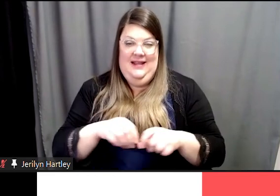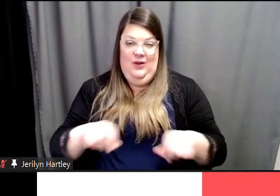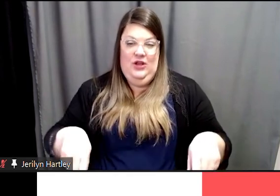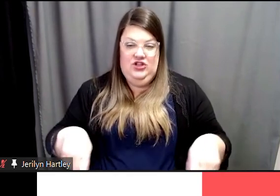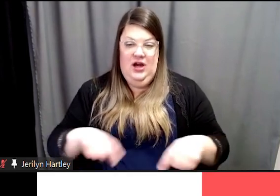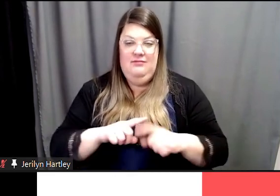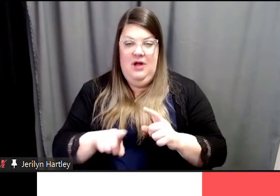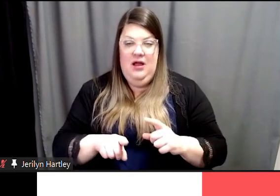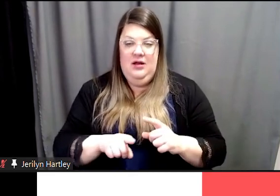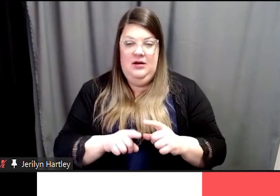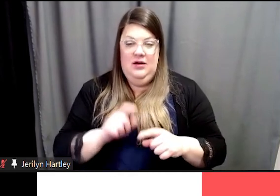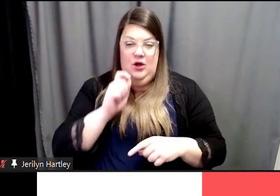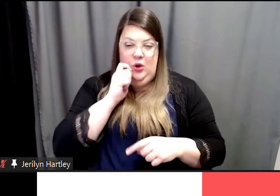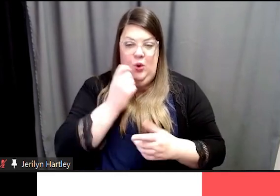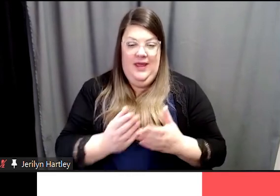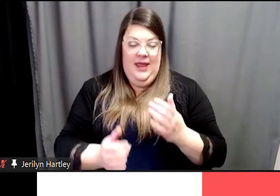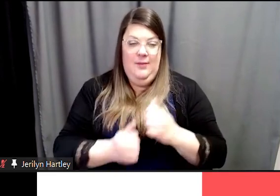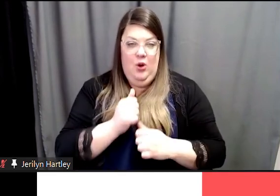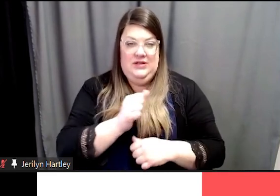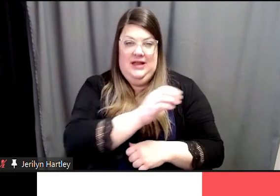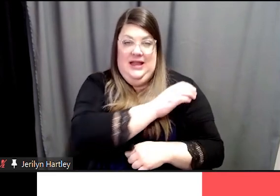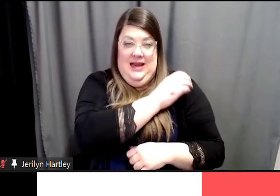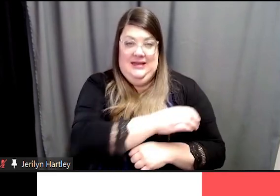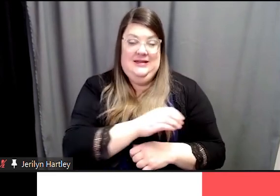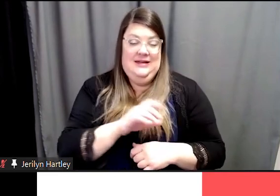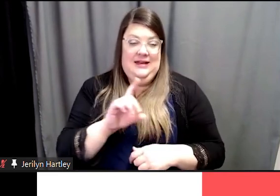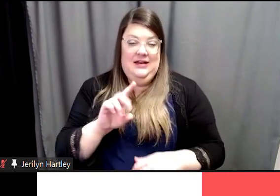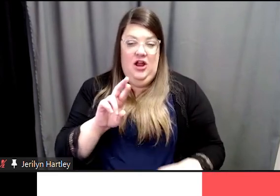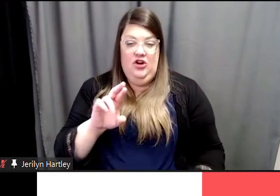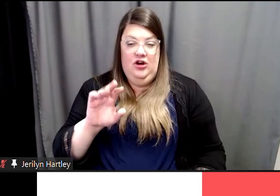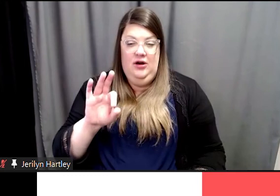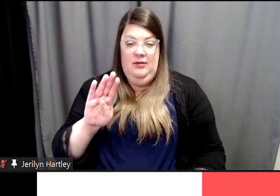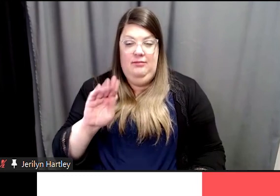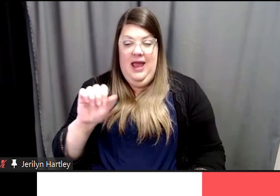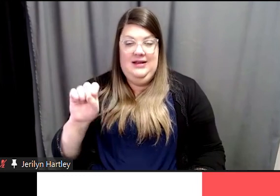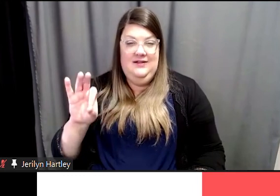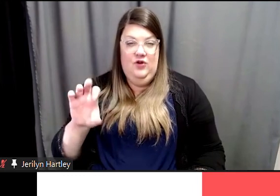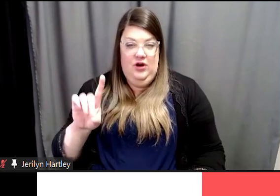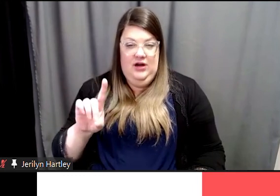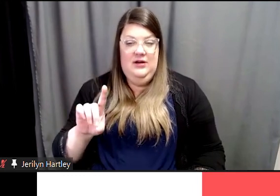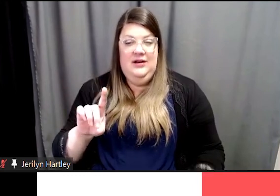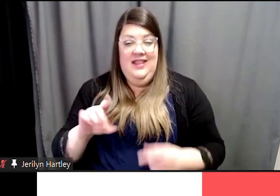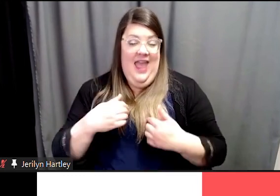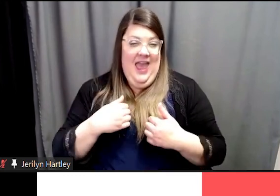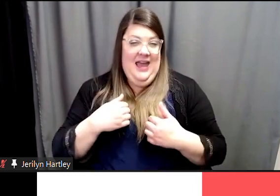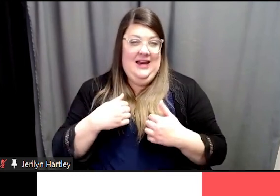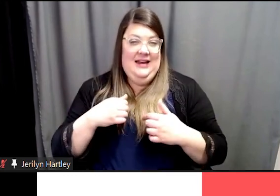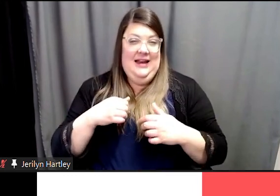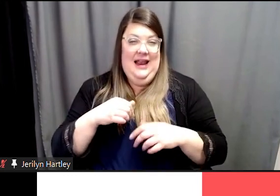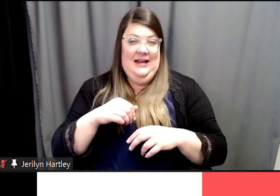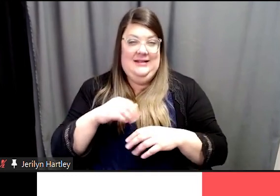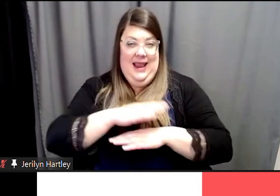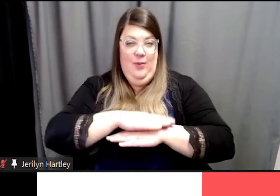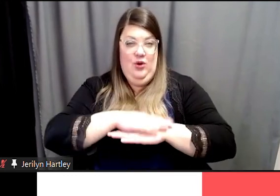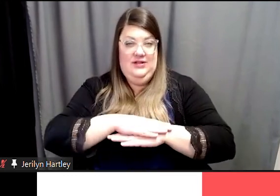wheelchair. But a cool thing at most clinics, and Dr. Bashford had this too, they have exam tables that are not as high.